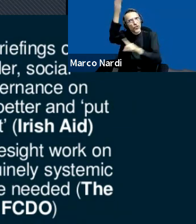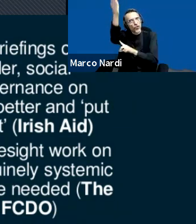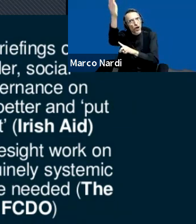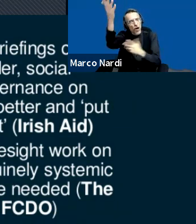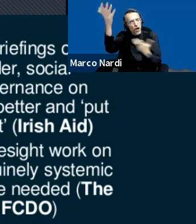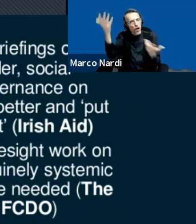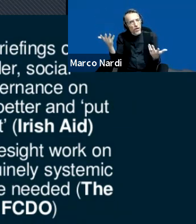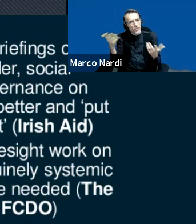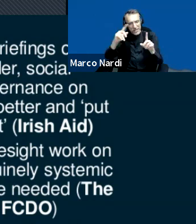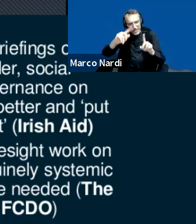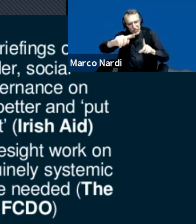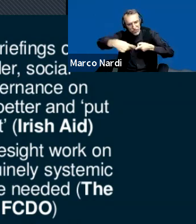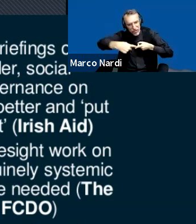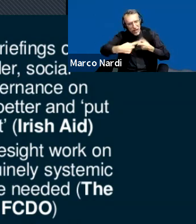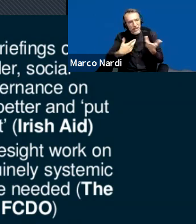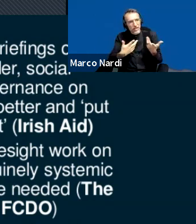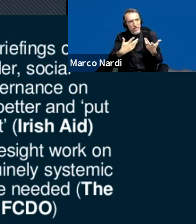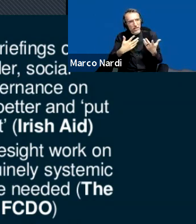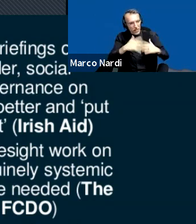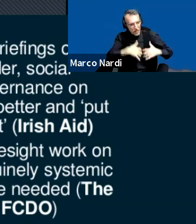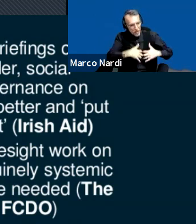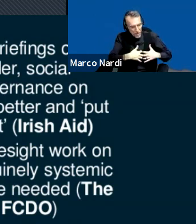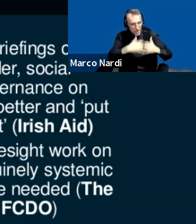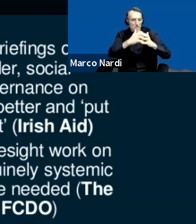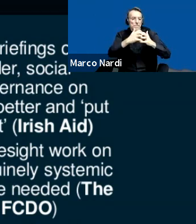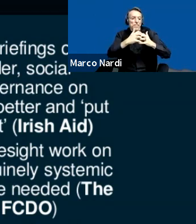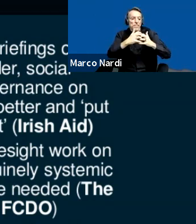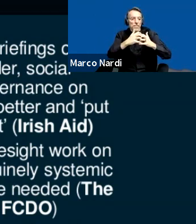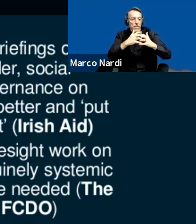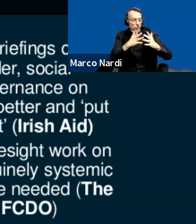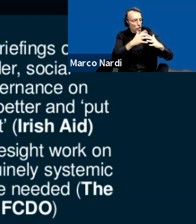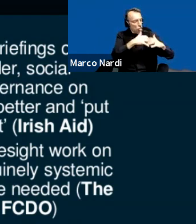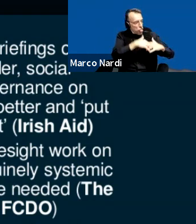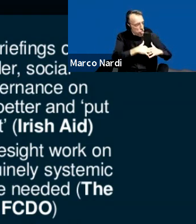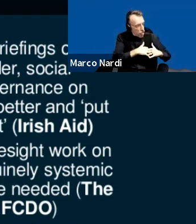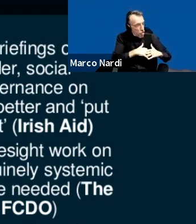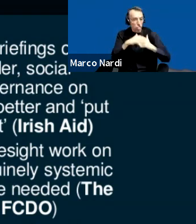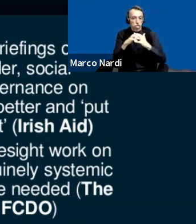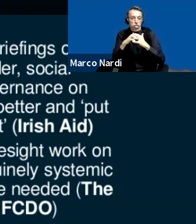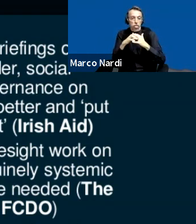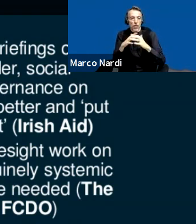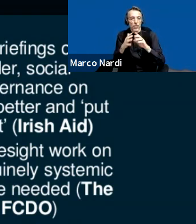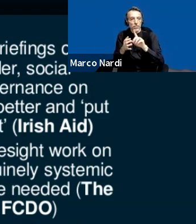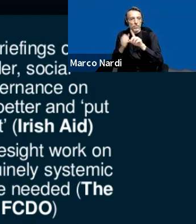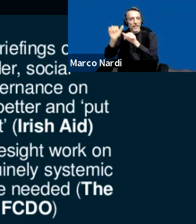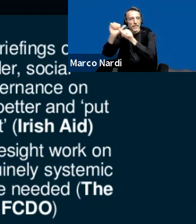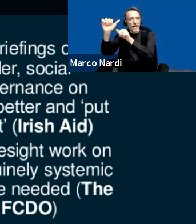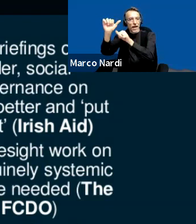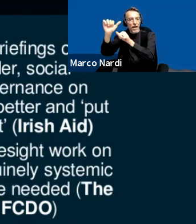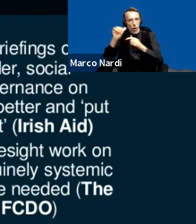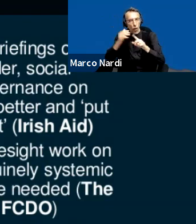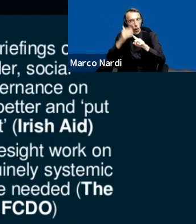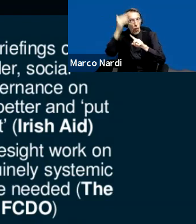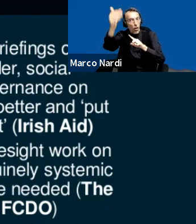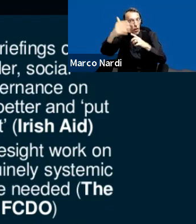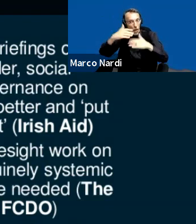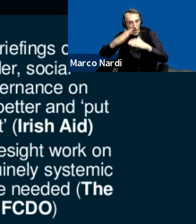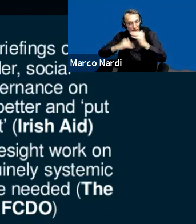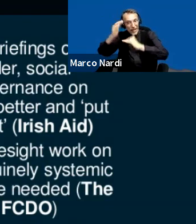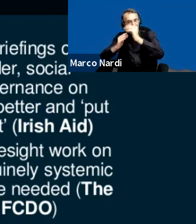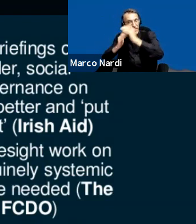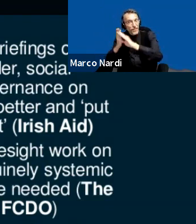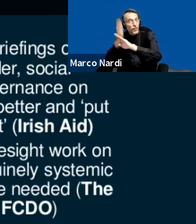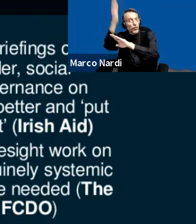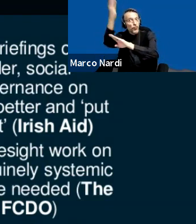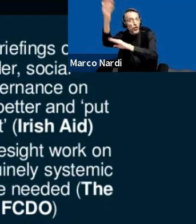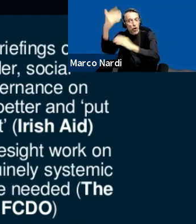challenge about building back better or building back differently or building ahead differently. And these are some of the